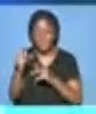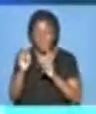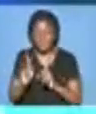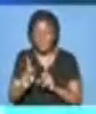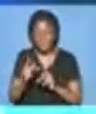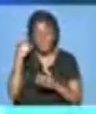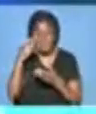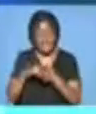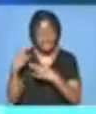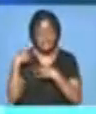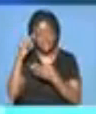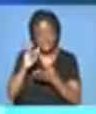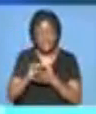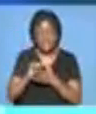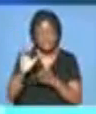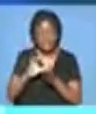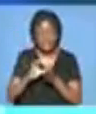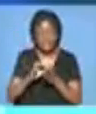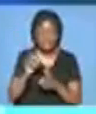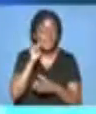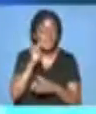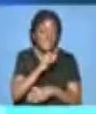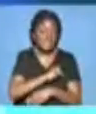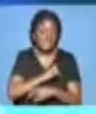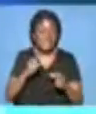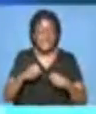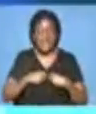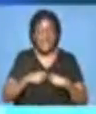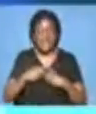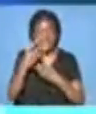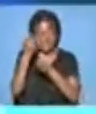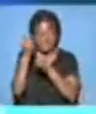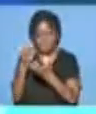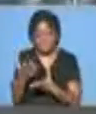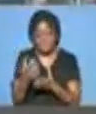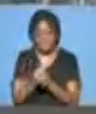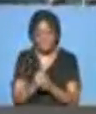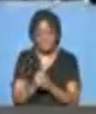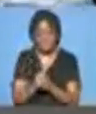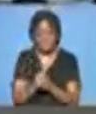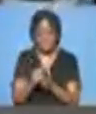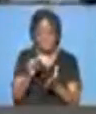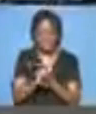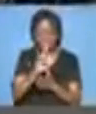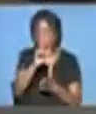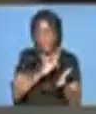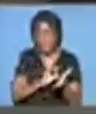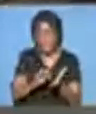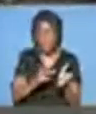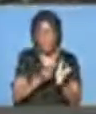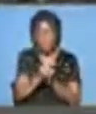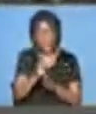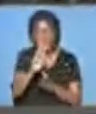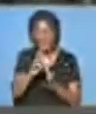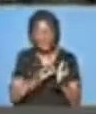responsible for that crime. Our Anthony Smith has the details on the charges read. That's one count of murder and two counts